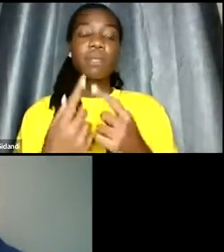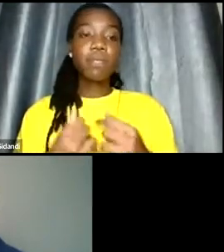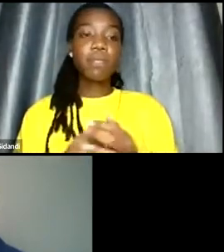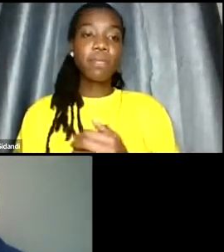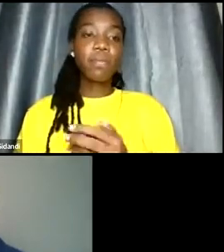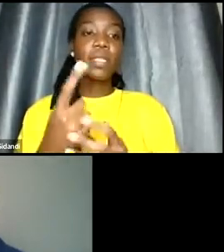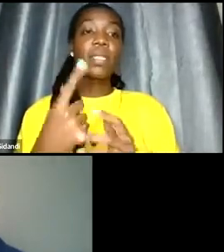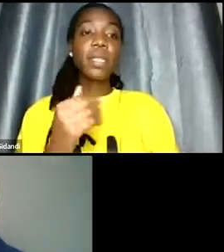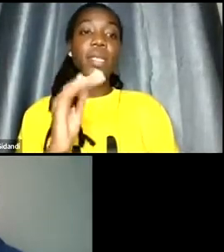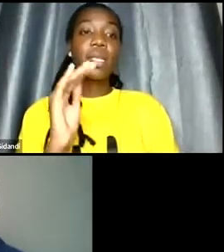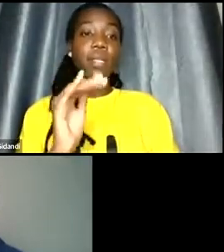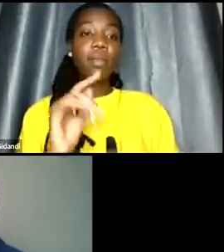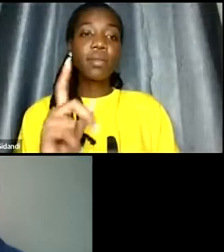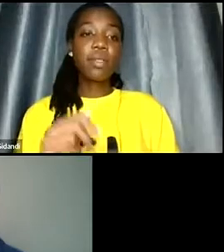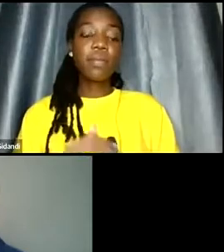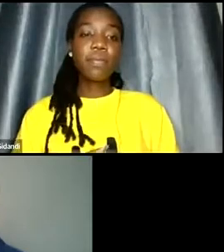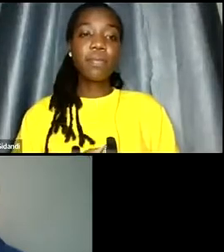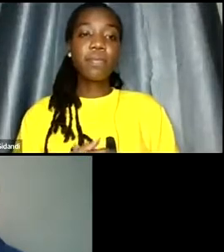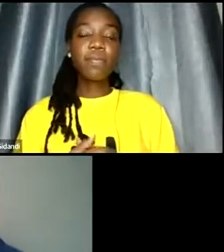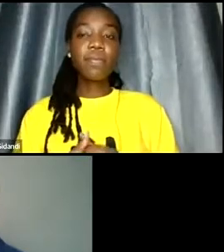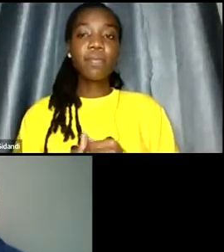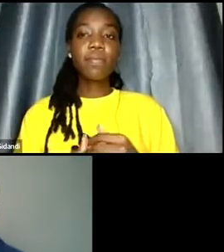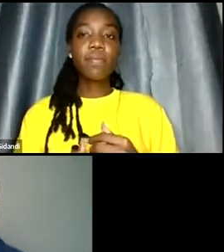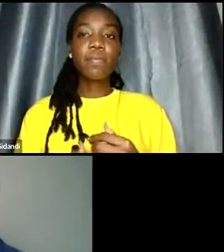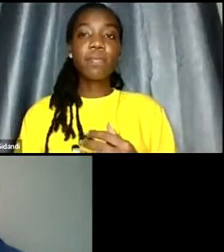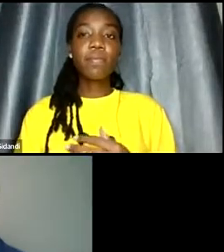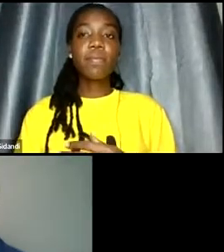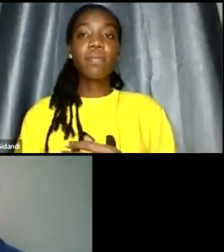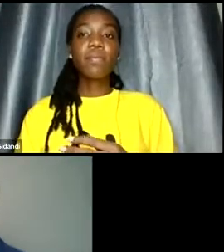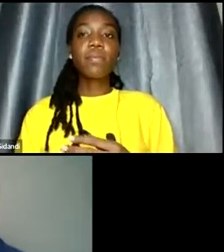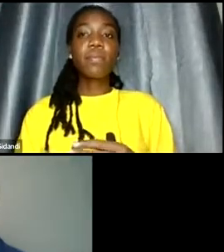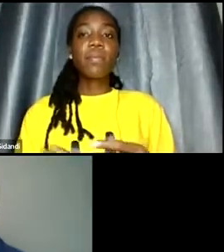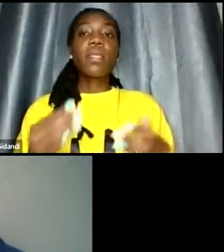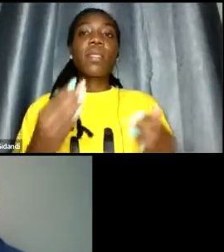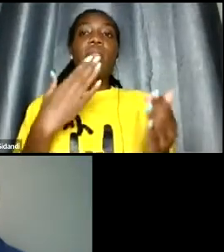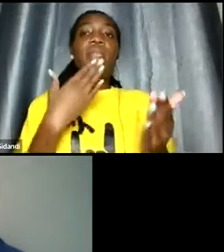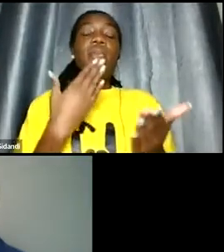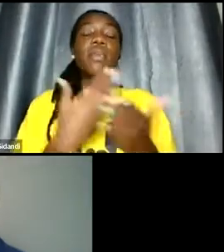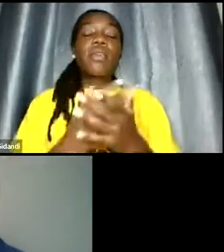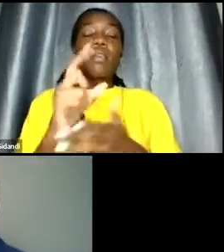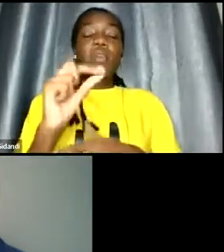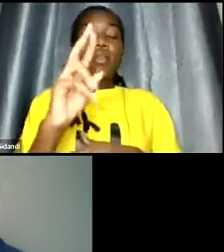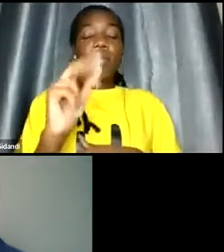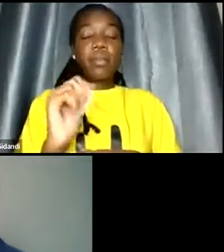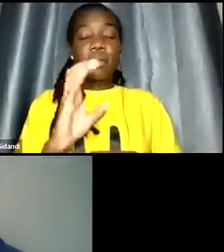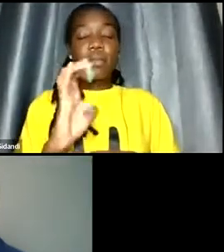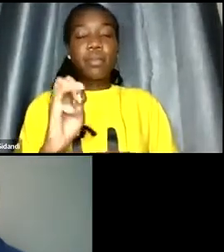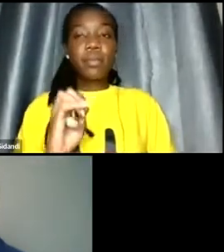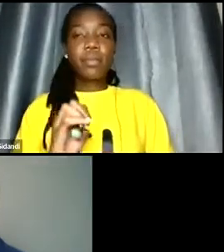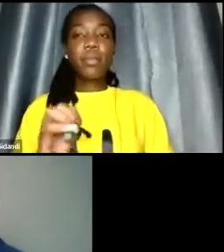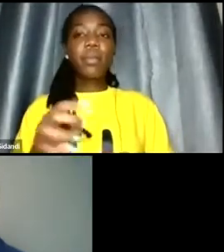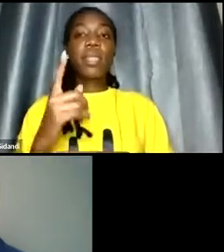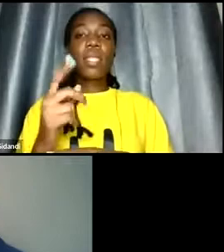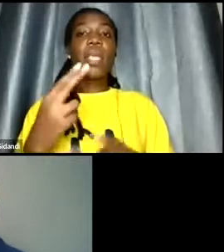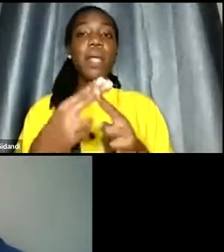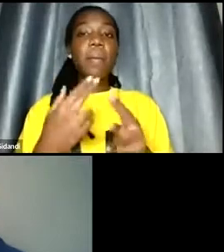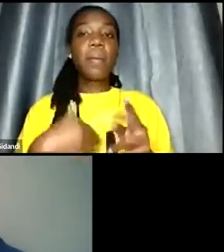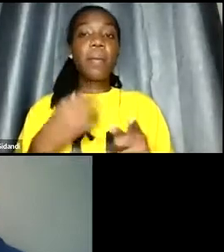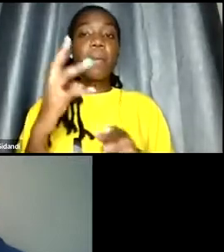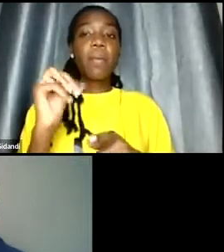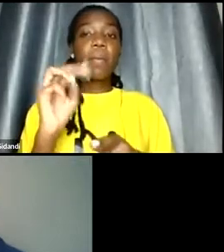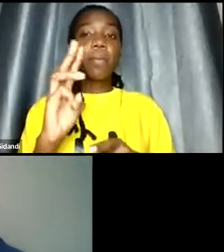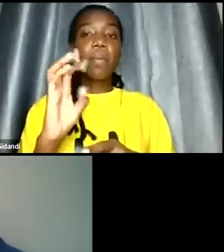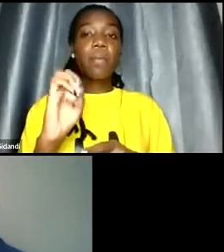ask Ajal your question, Mwenda. Thank you, Grace. Mwenda Itumbiri here.